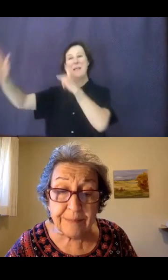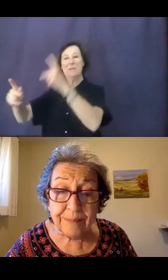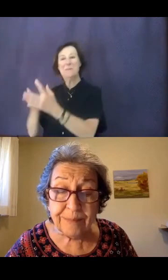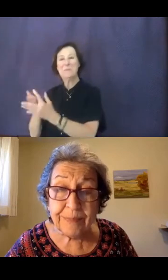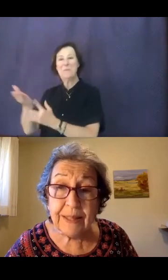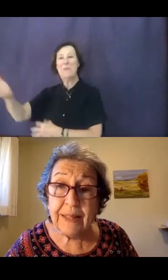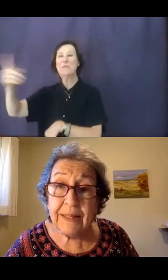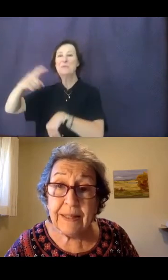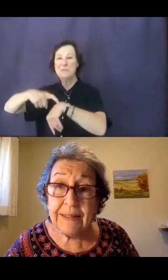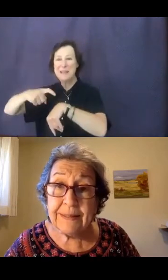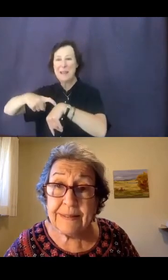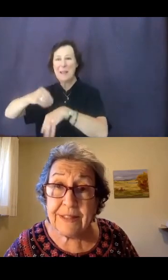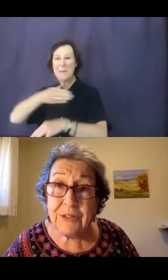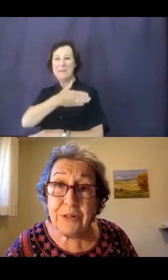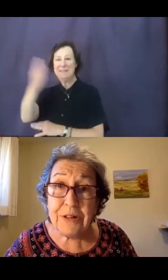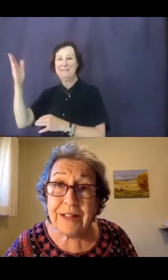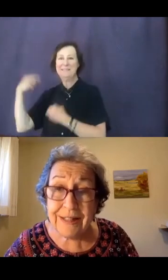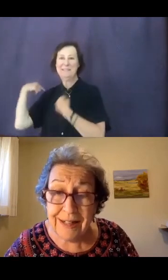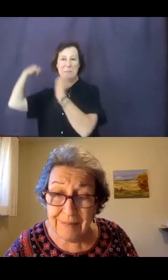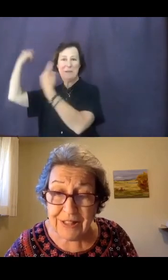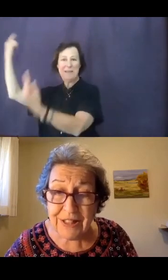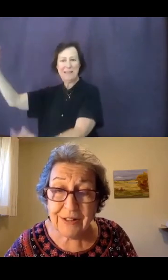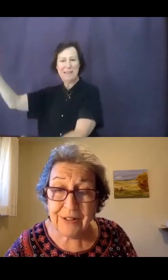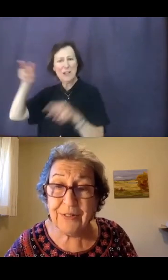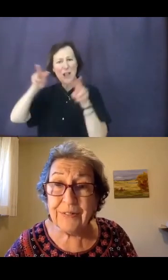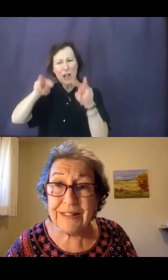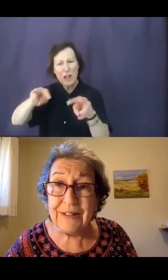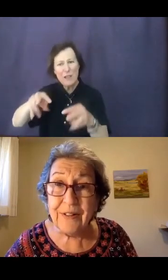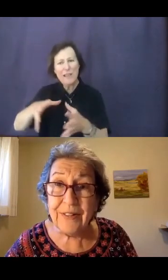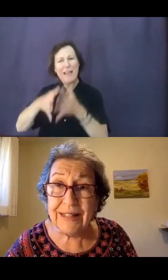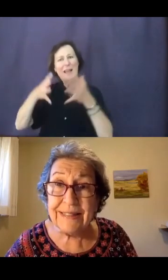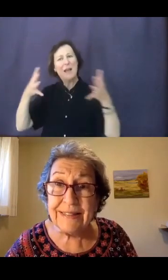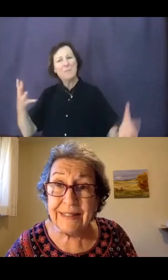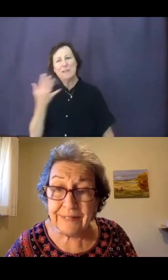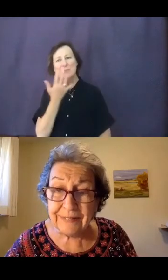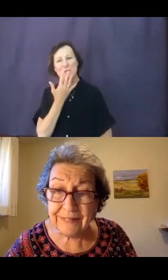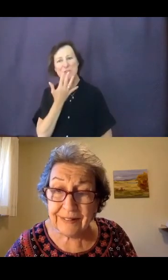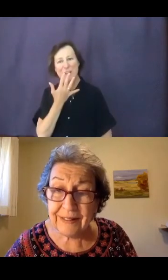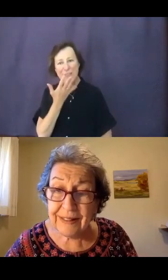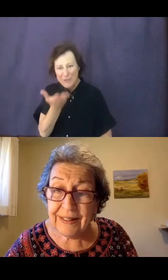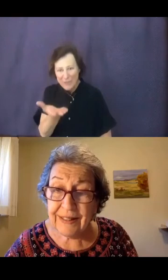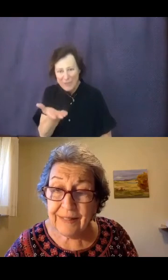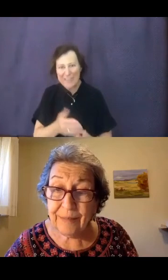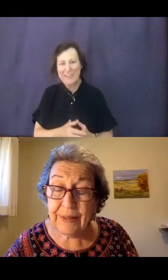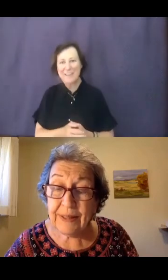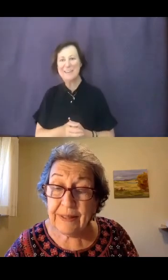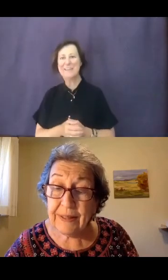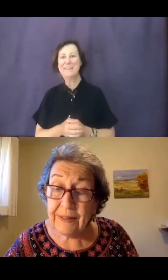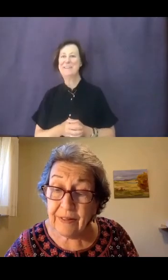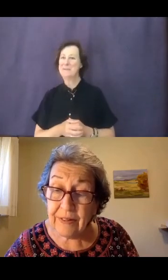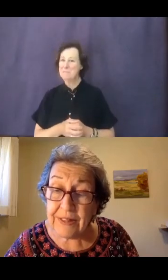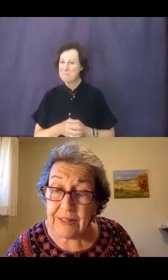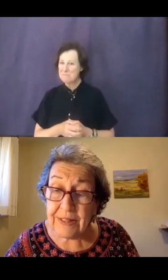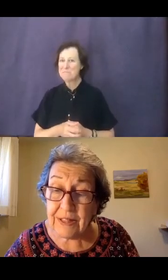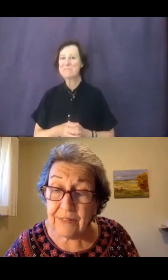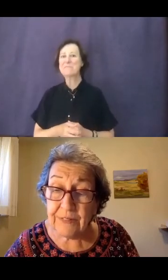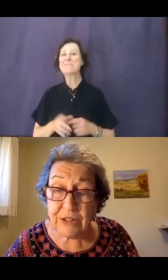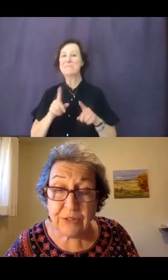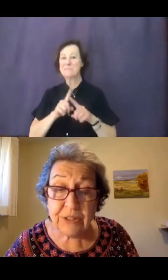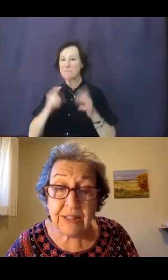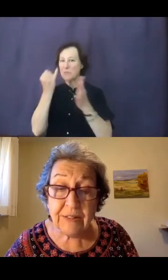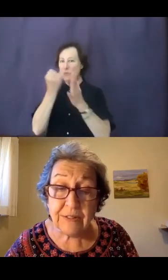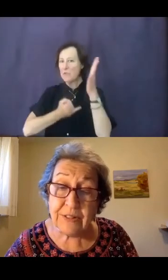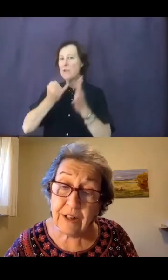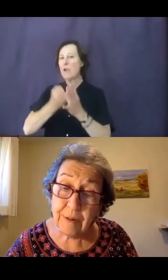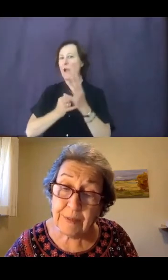space. Just look how much color there is in all that detail. Yet the artist has carefully